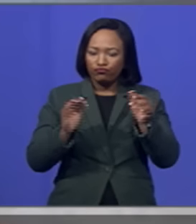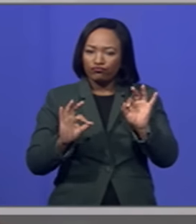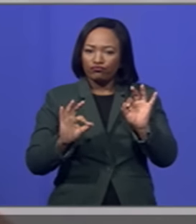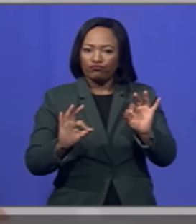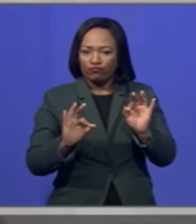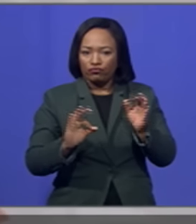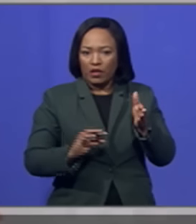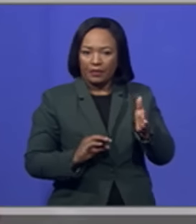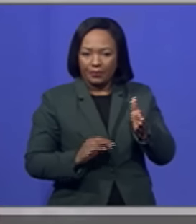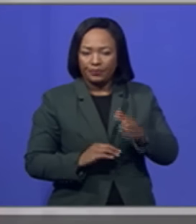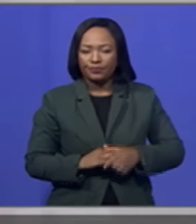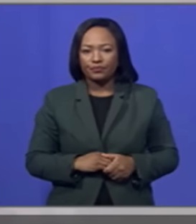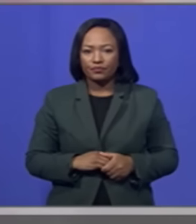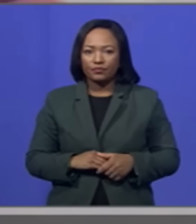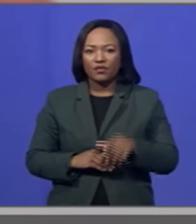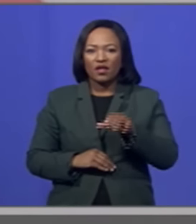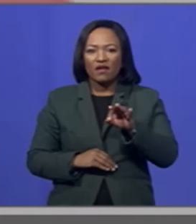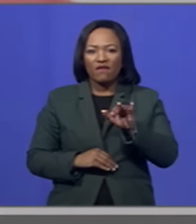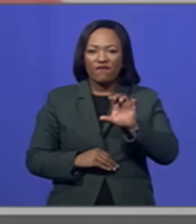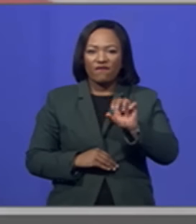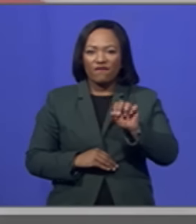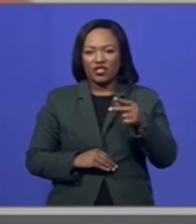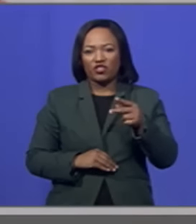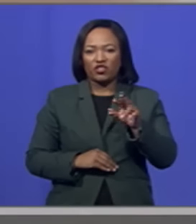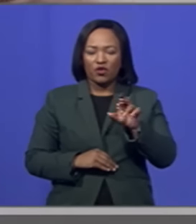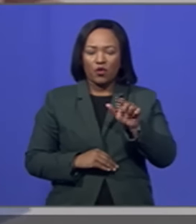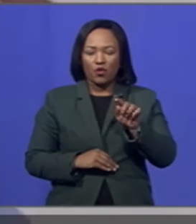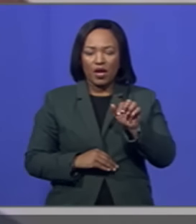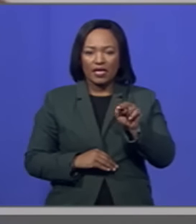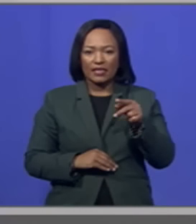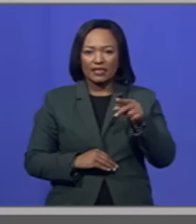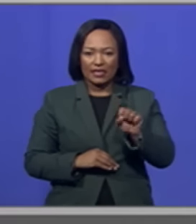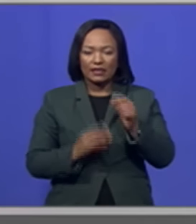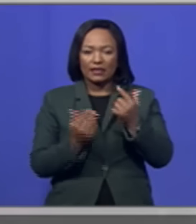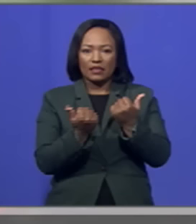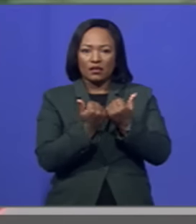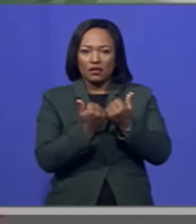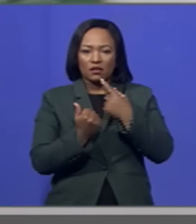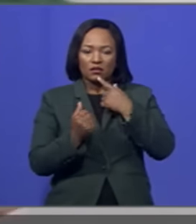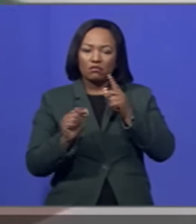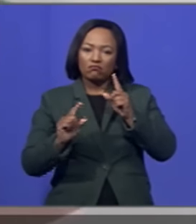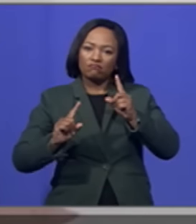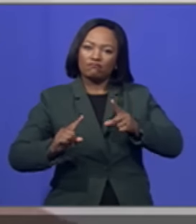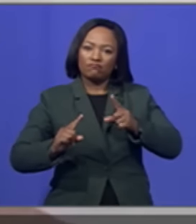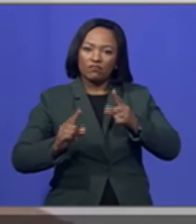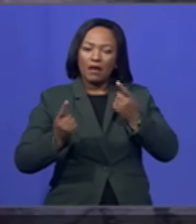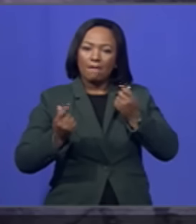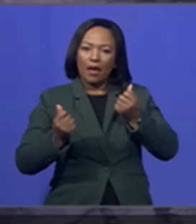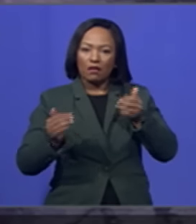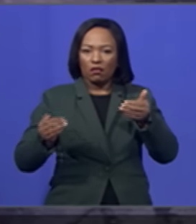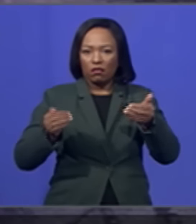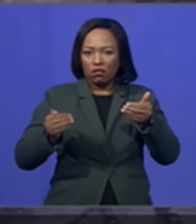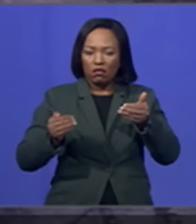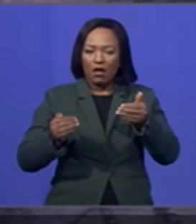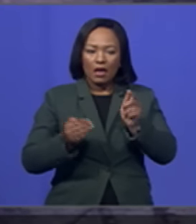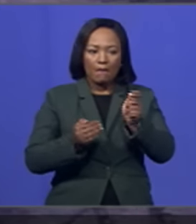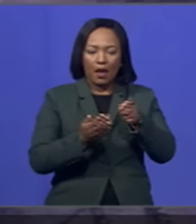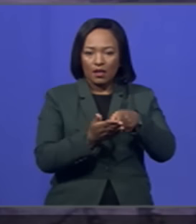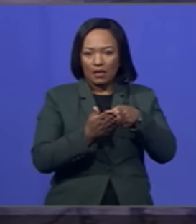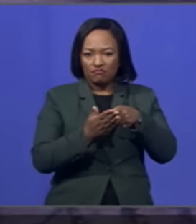imposed. Fitch Ratings Agency e fana ka tshepo mmusong wa naha taolong ya ditjhelete le tefong ya dikoloto.